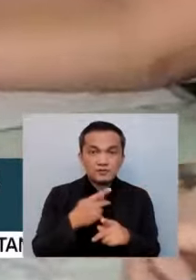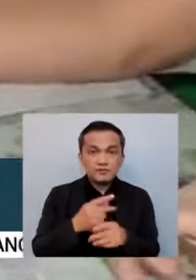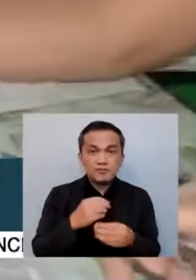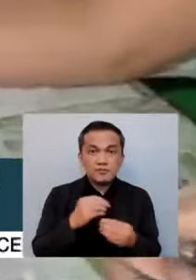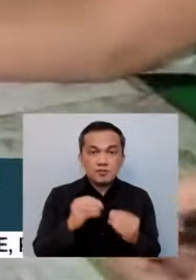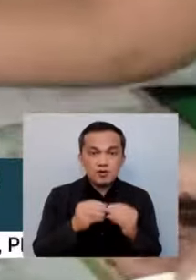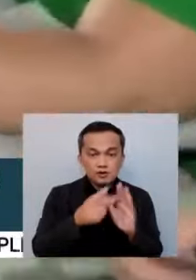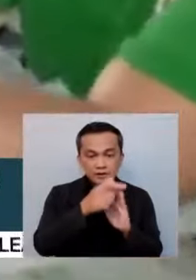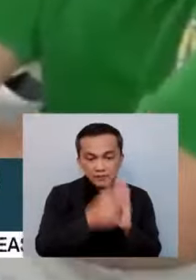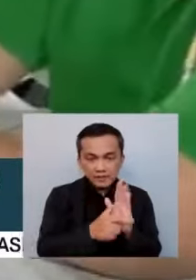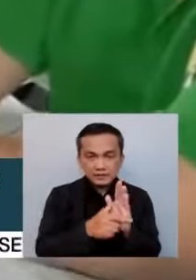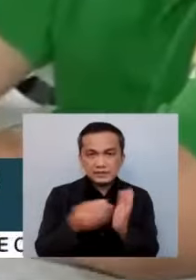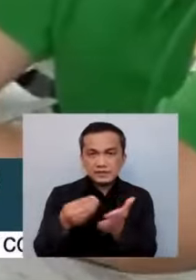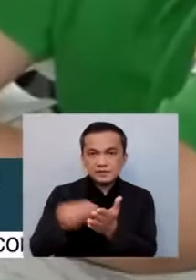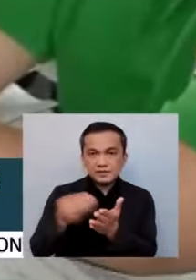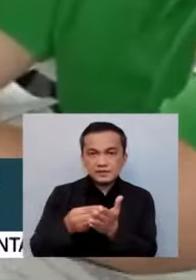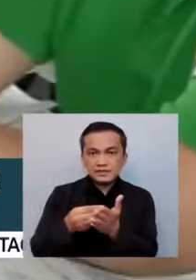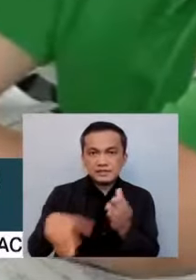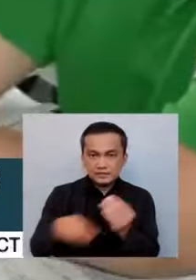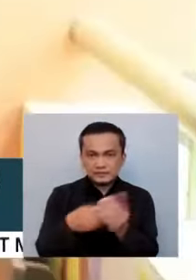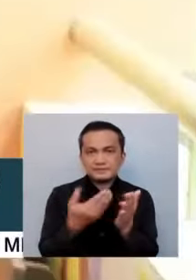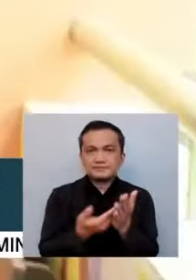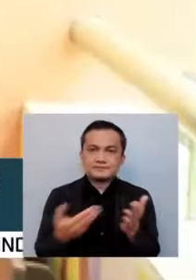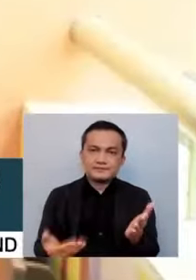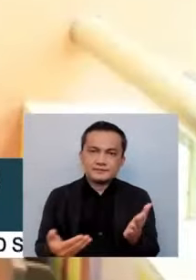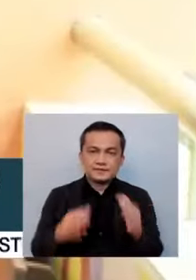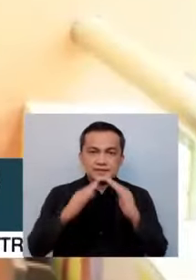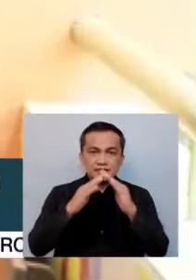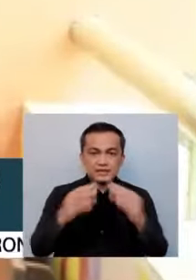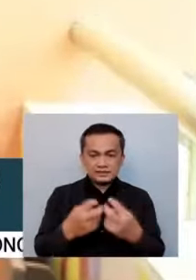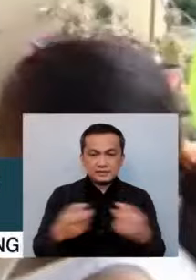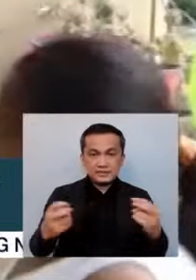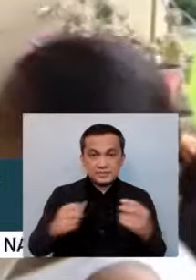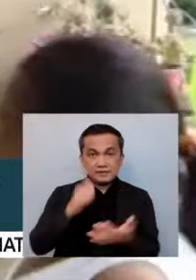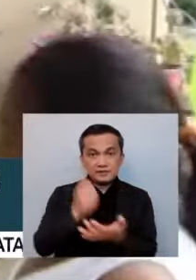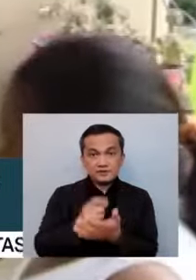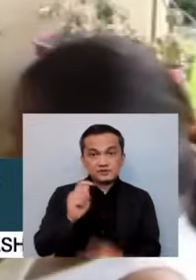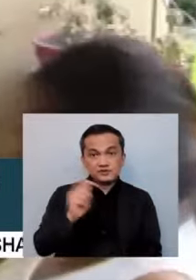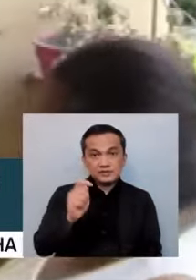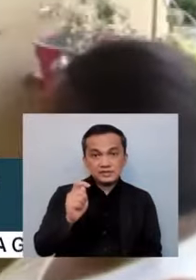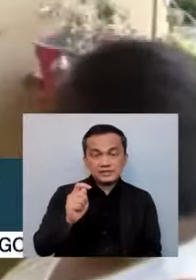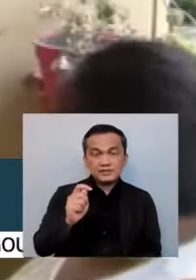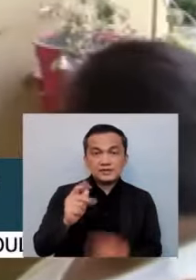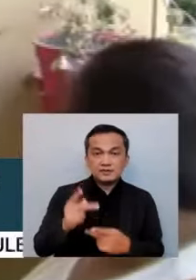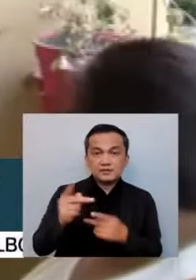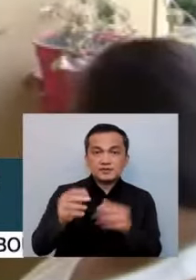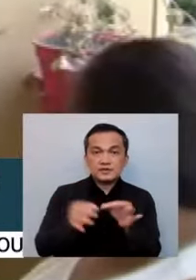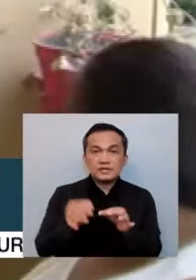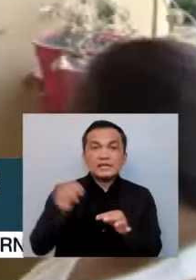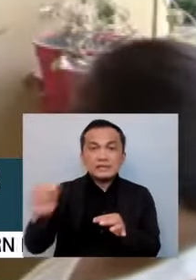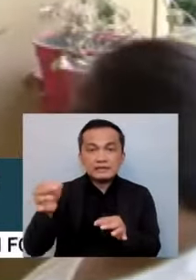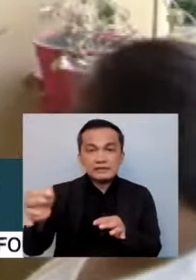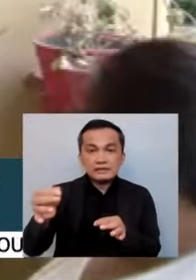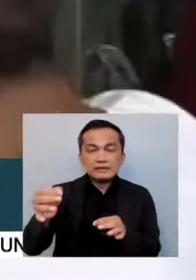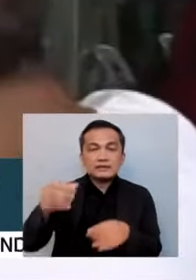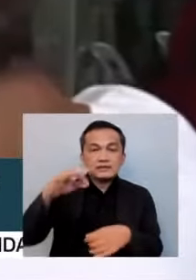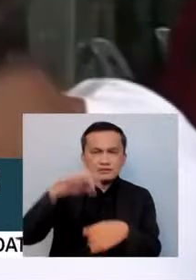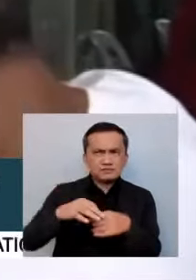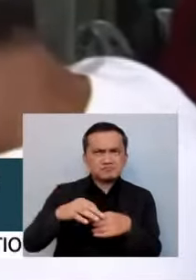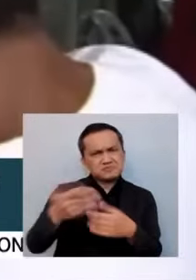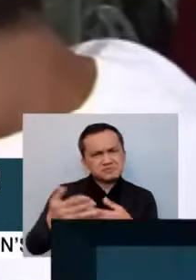and procure additional equipment. The House panel approved on Tuesday a proposal to delay the polls in December for a year.